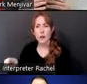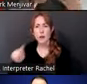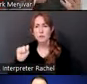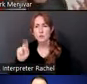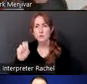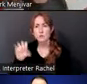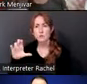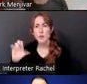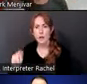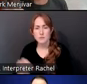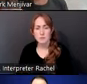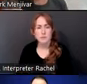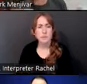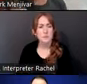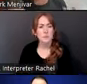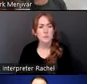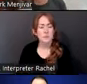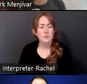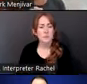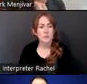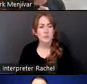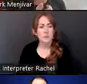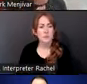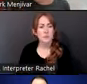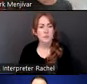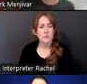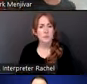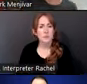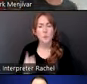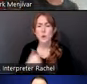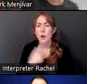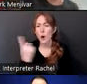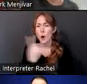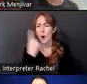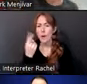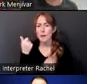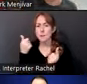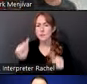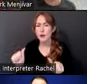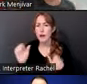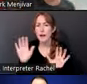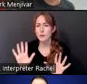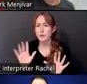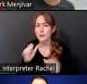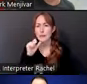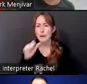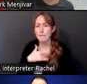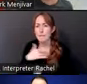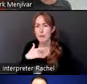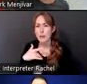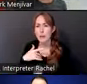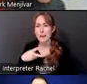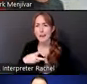I'm always trying to counter extraction, right? How do we not be extractive inside of our processes? And so instead of me doing the oral history